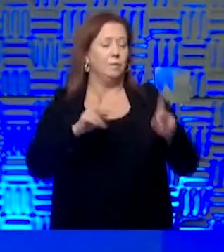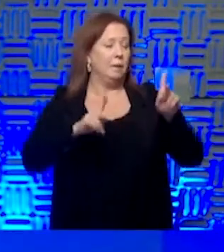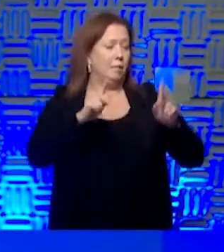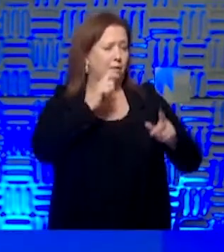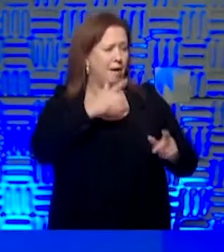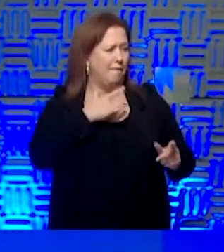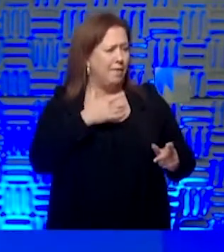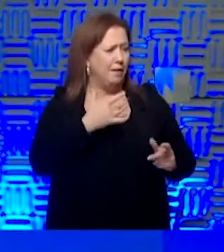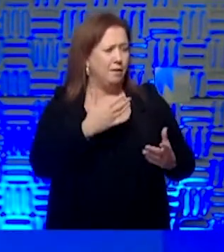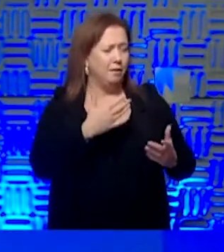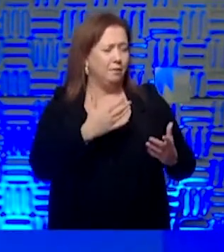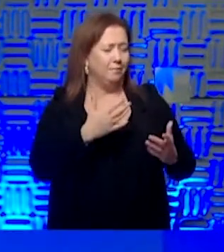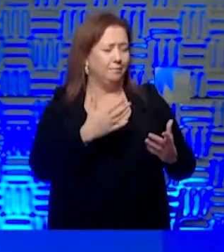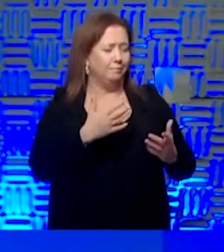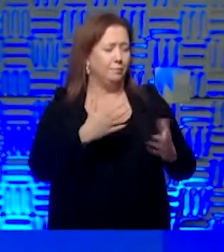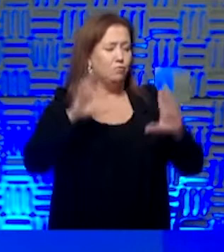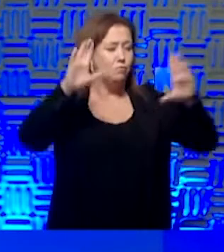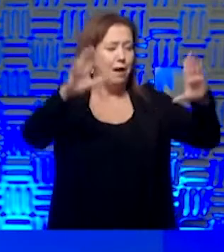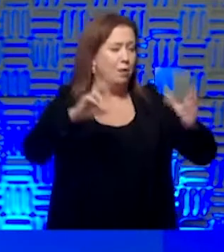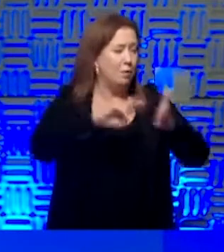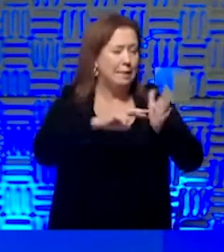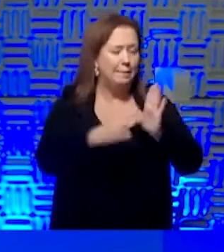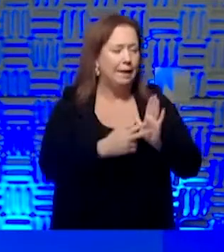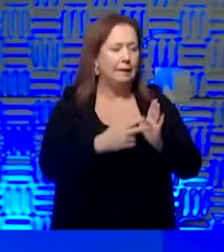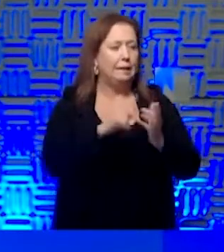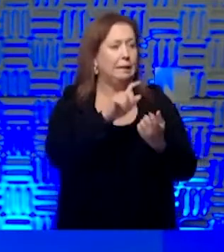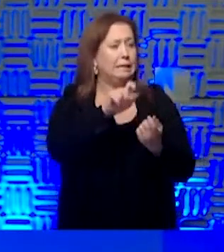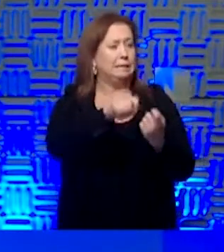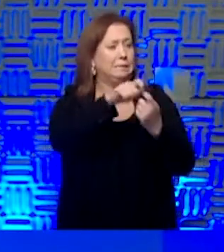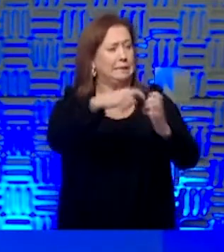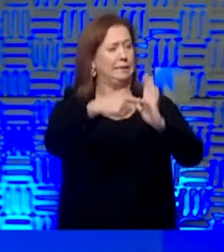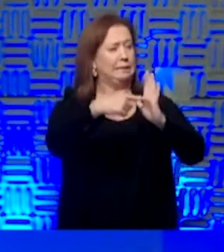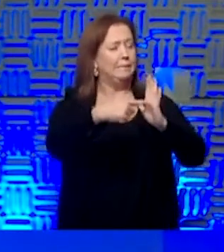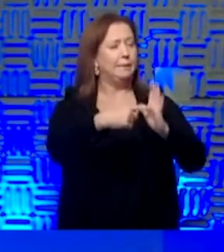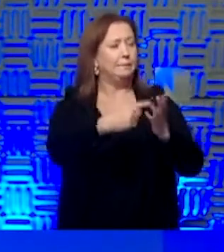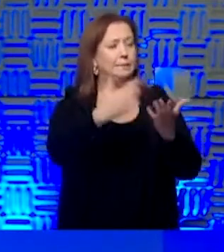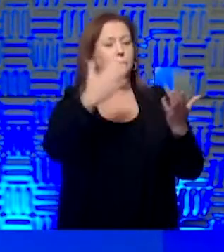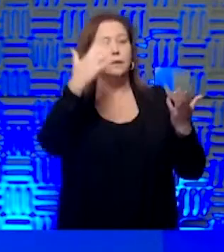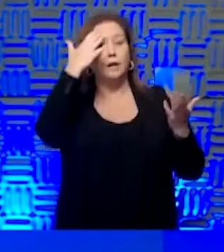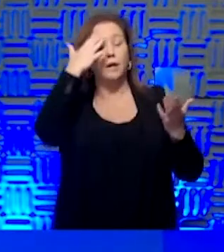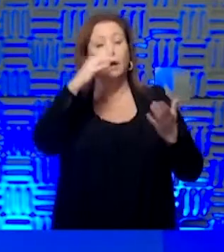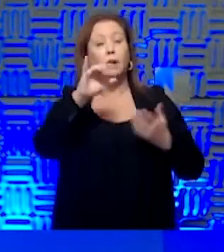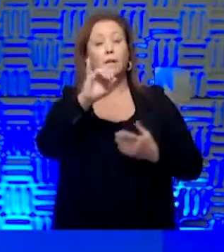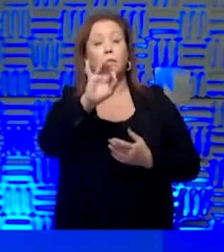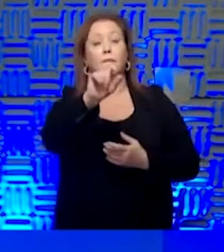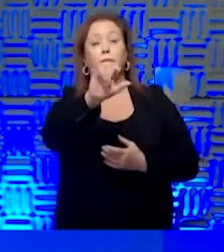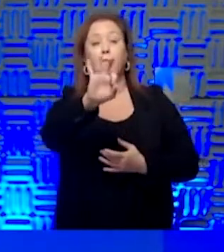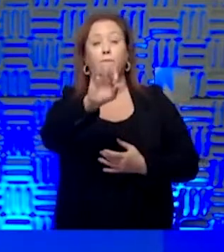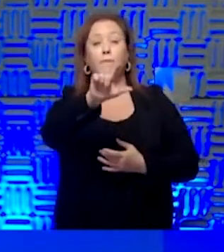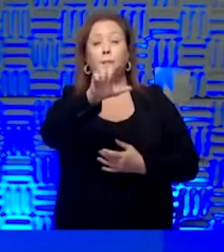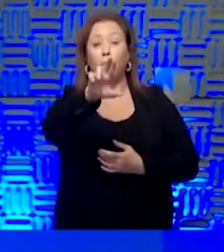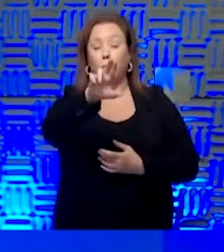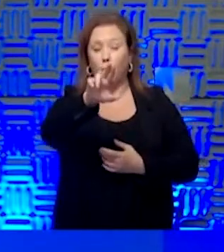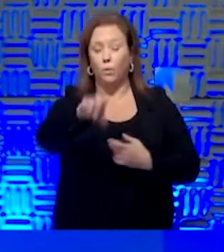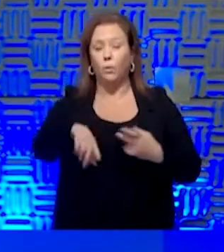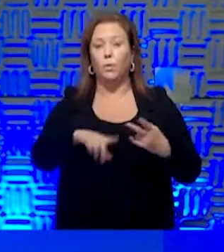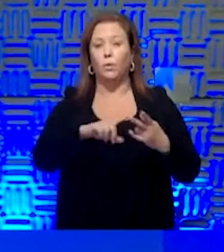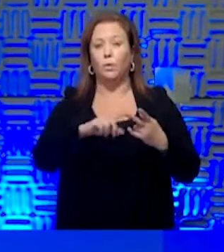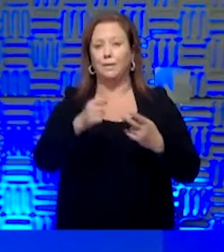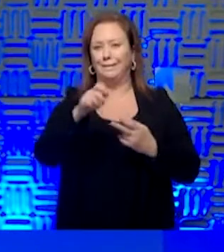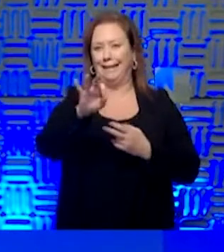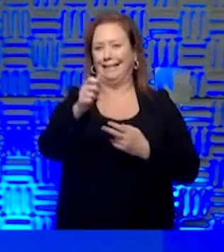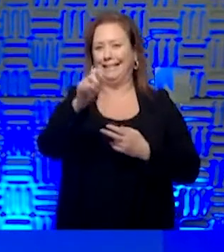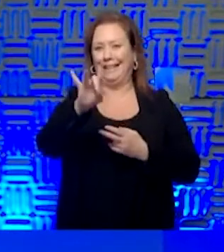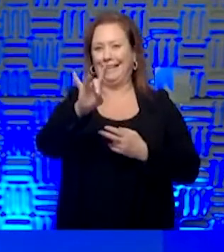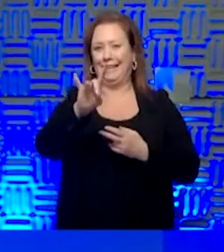don't know exactly what they mean by that. Are there specific symptoms? Certainly we know with influenza, certainly we knew in